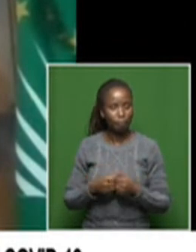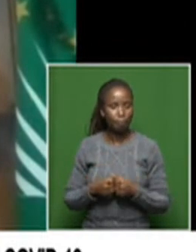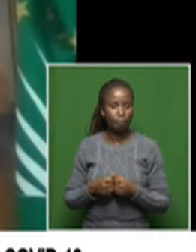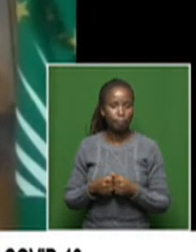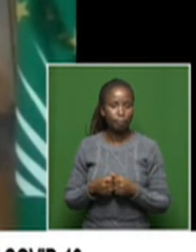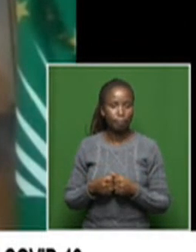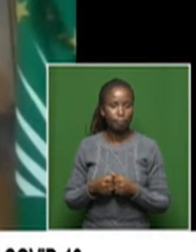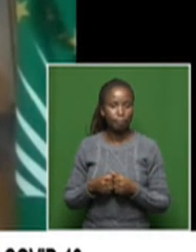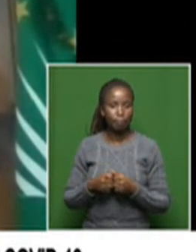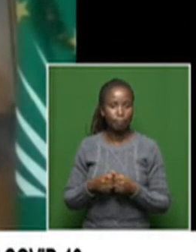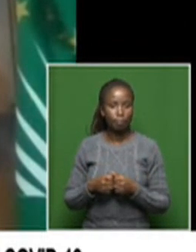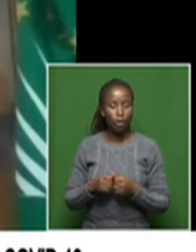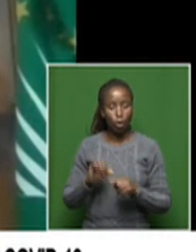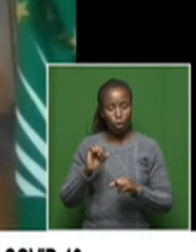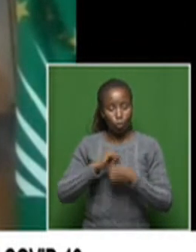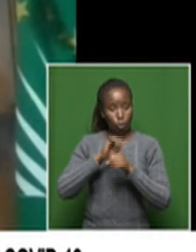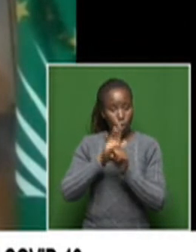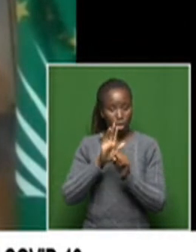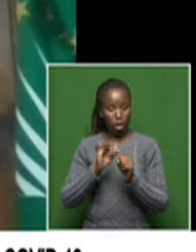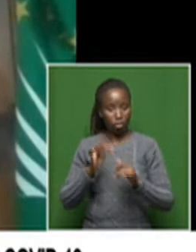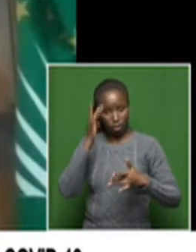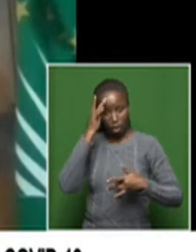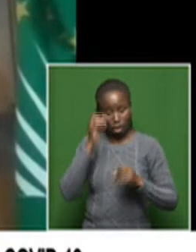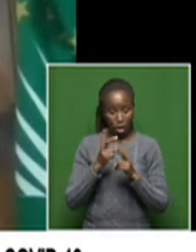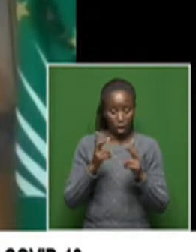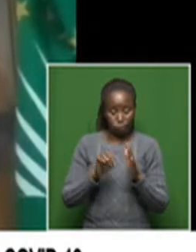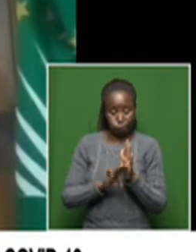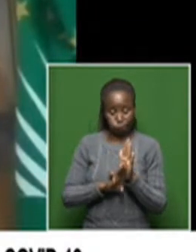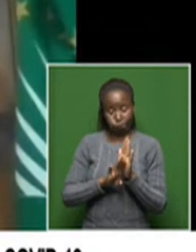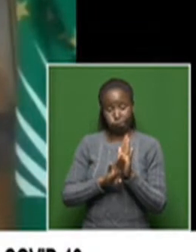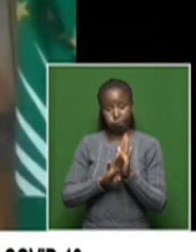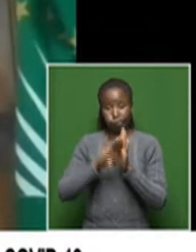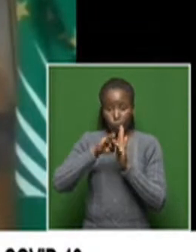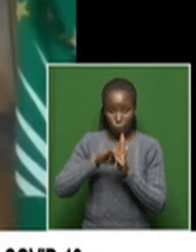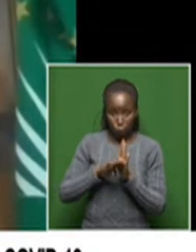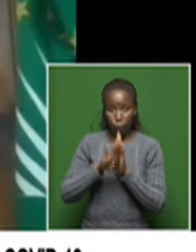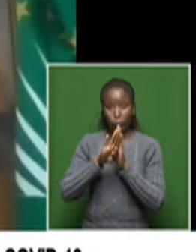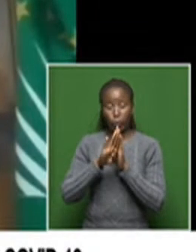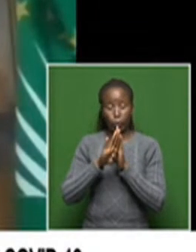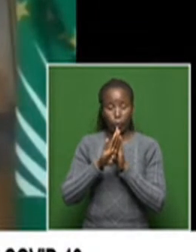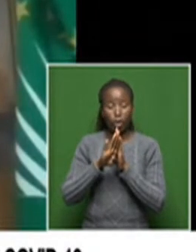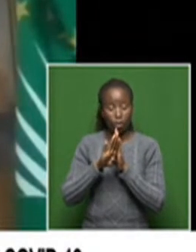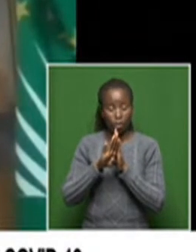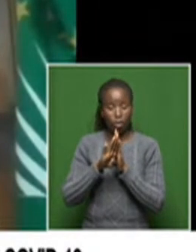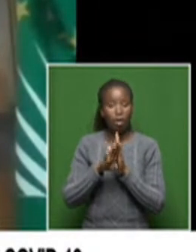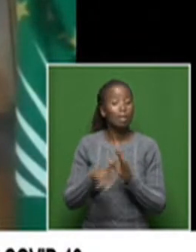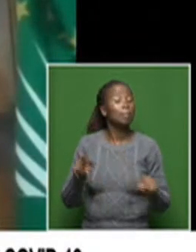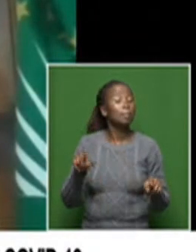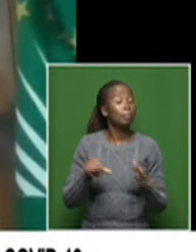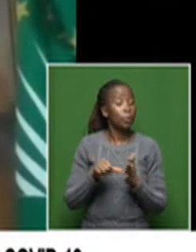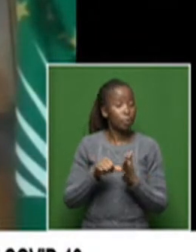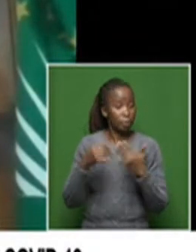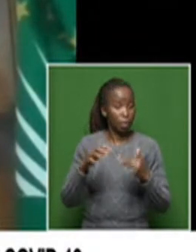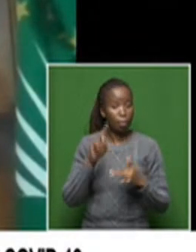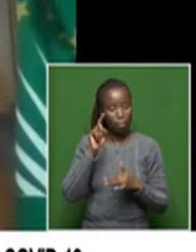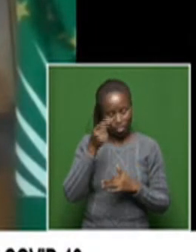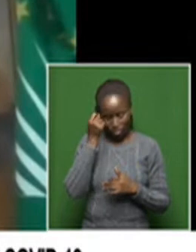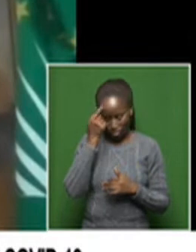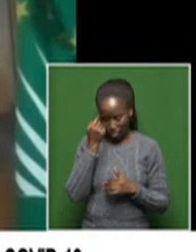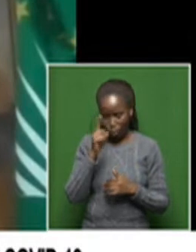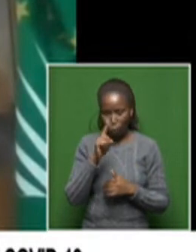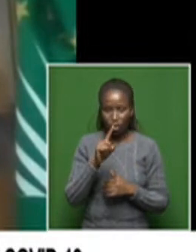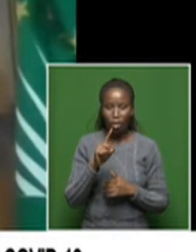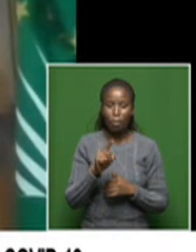wave 1 and wave 2, or second wave, if we call it that way. So it's very important for us to be able to understand as South Africans